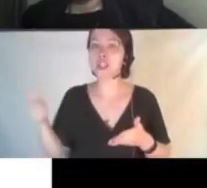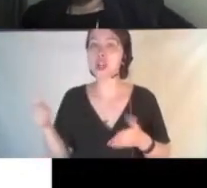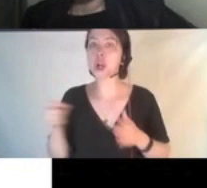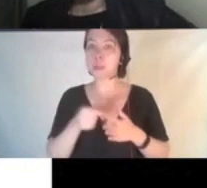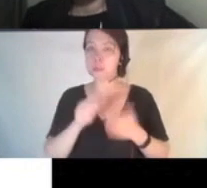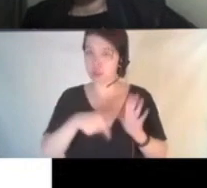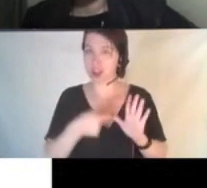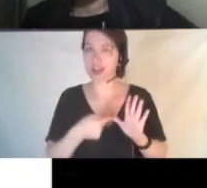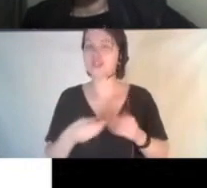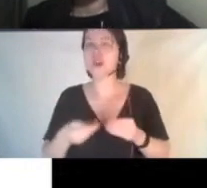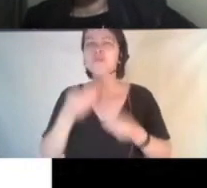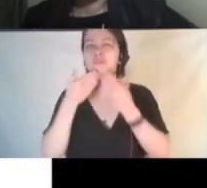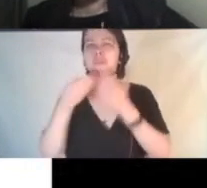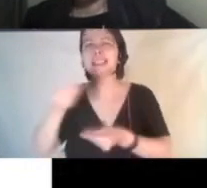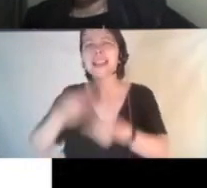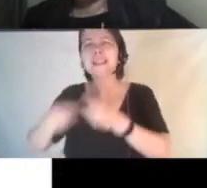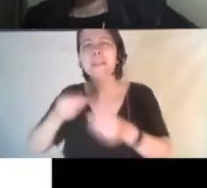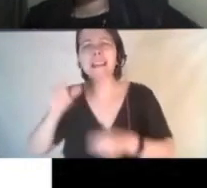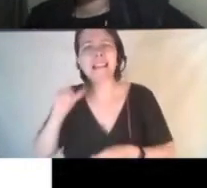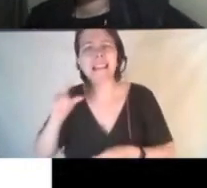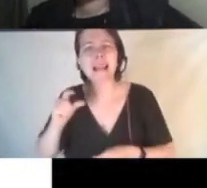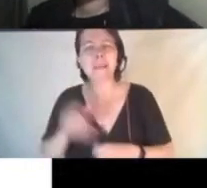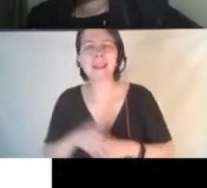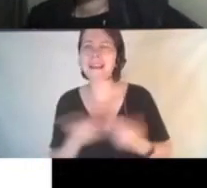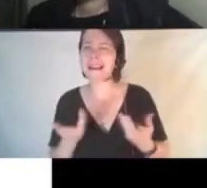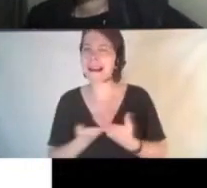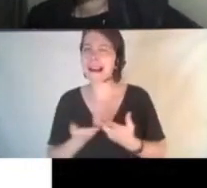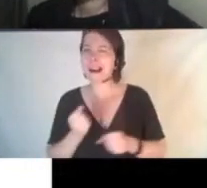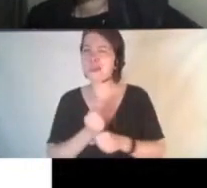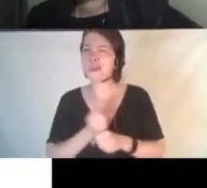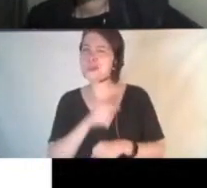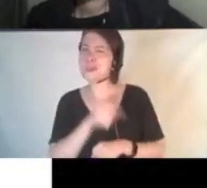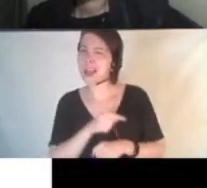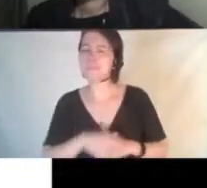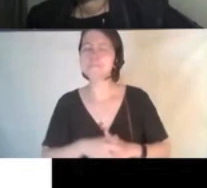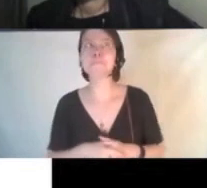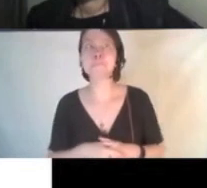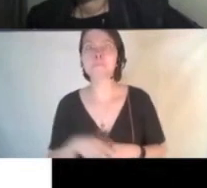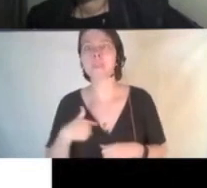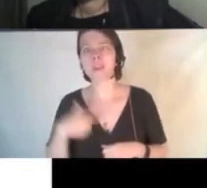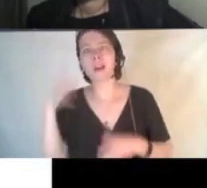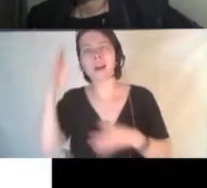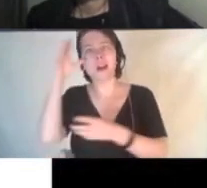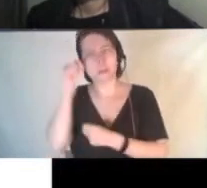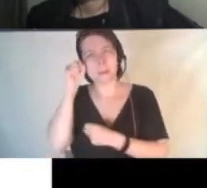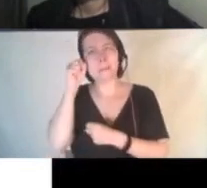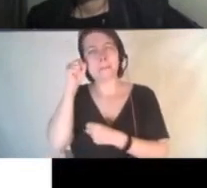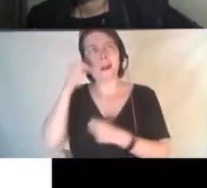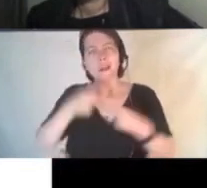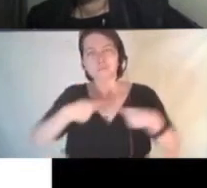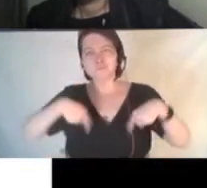about that. How did you go about that? I remember we we had to